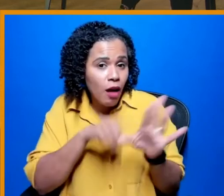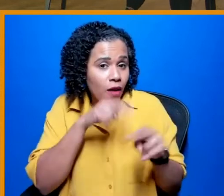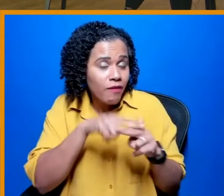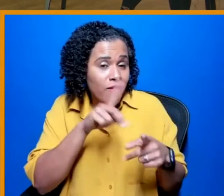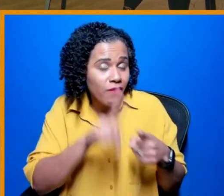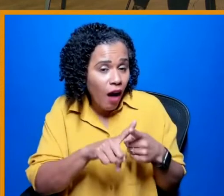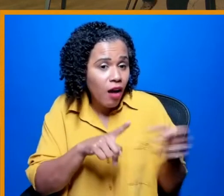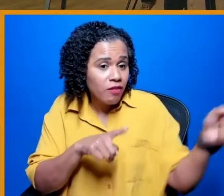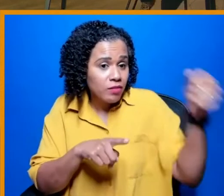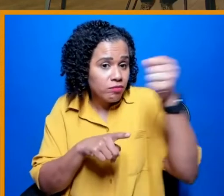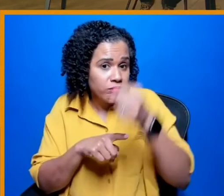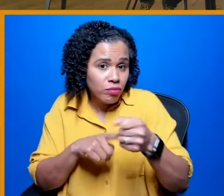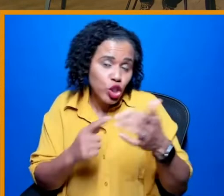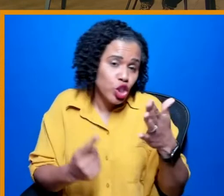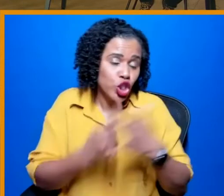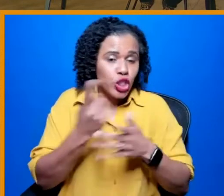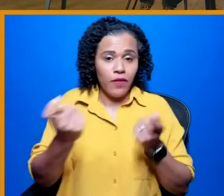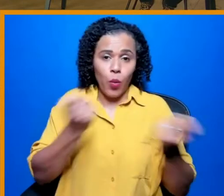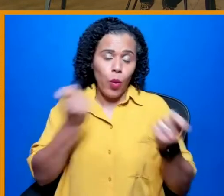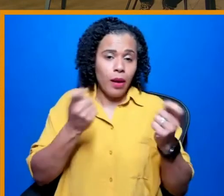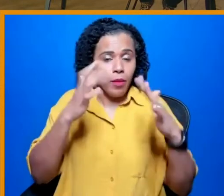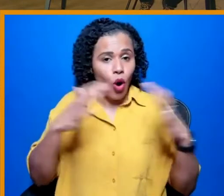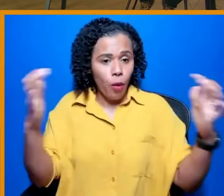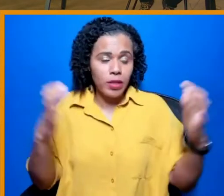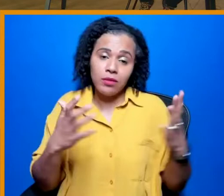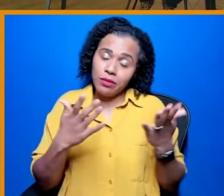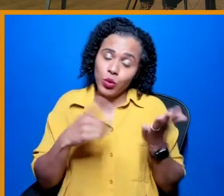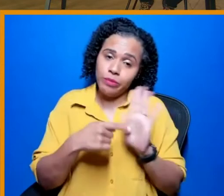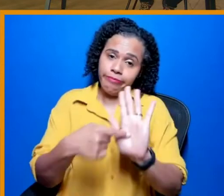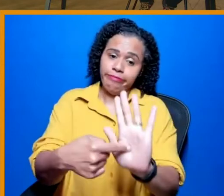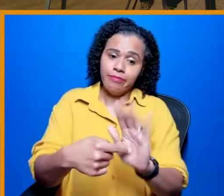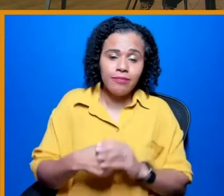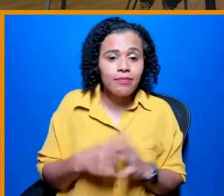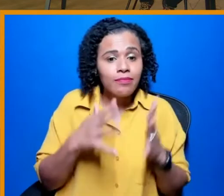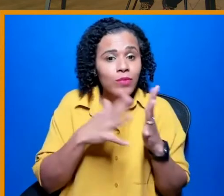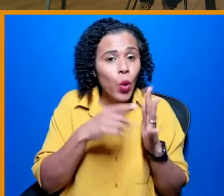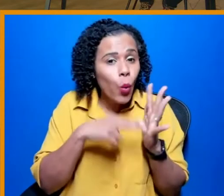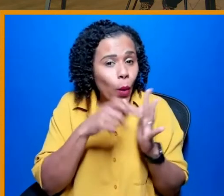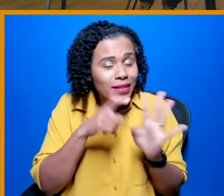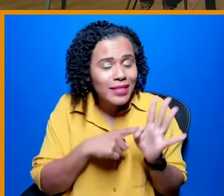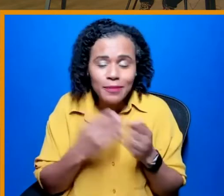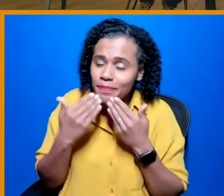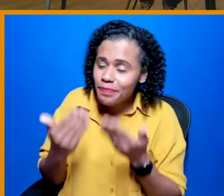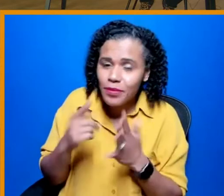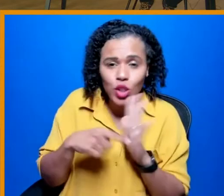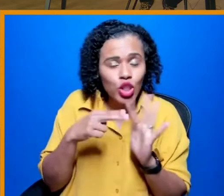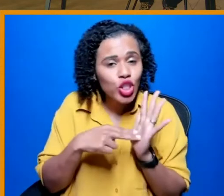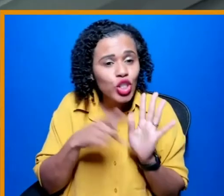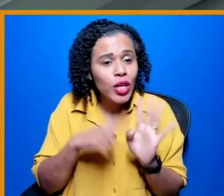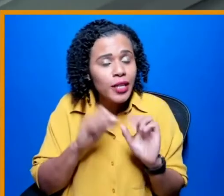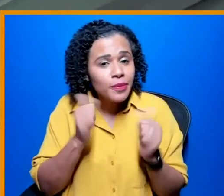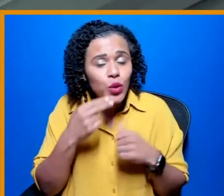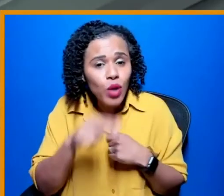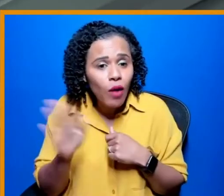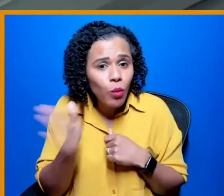who is here to propose the motion. Wendy. Thank you very much, Jenny, and good afternoon,